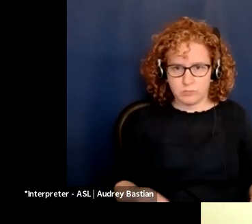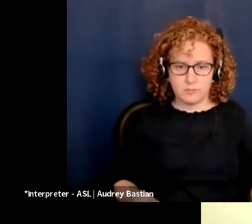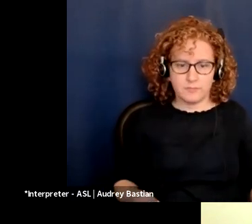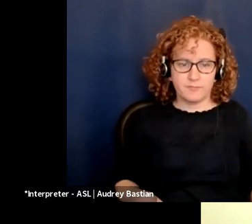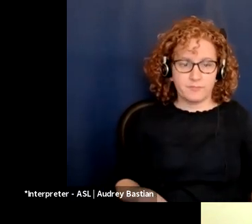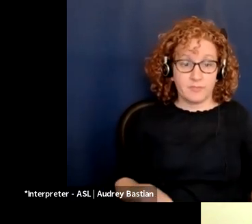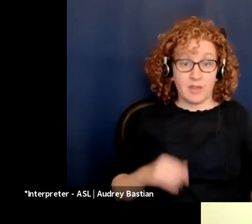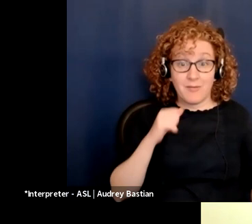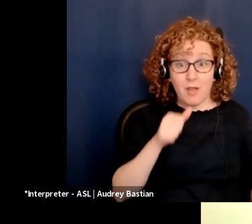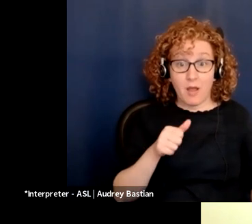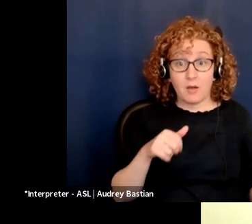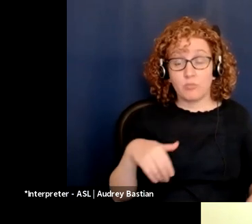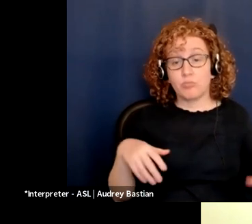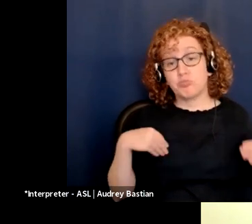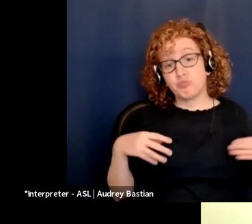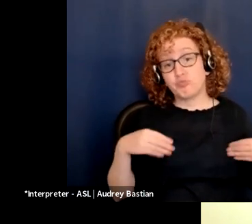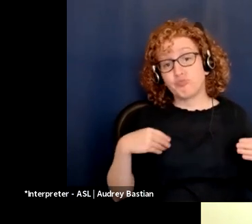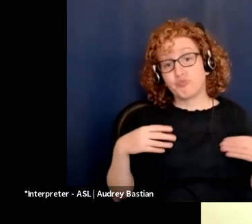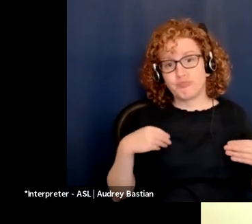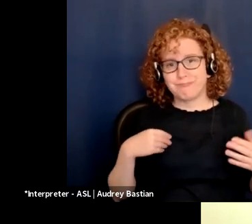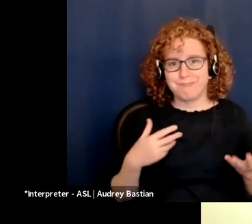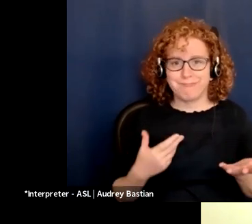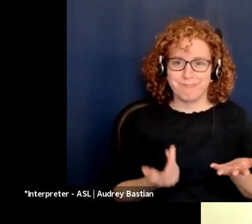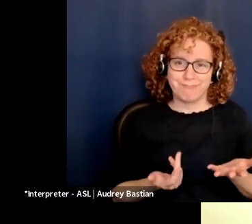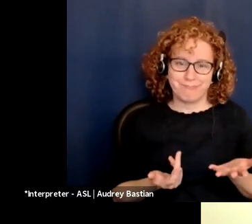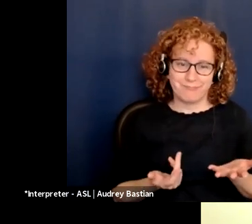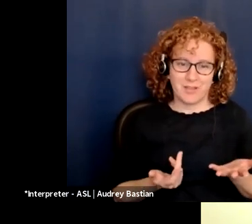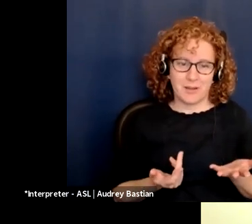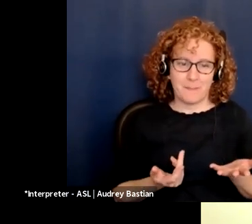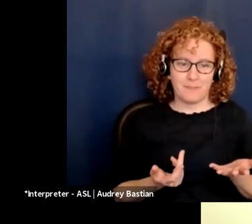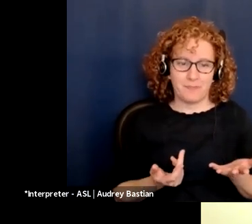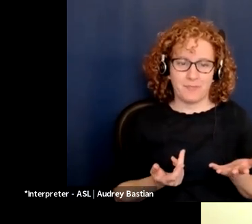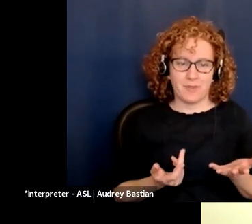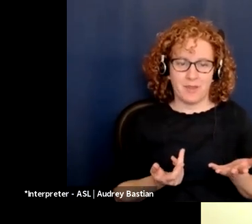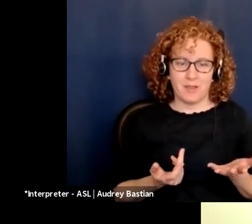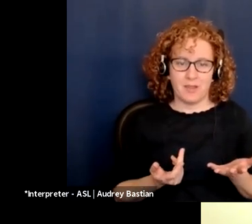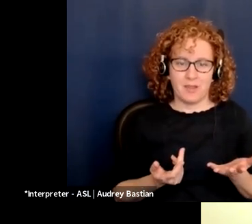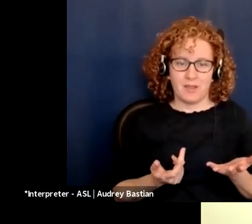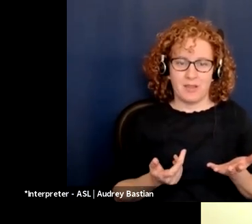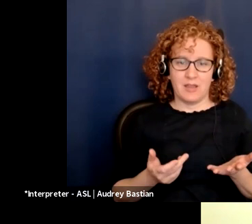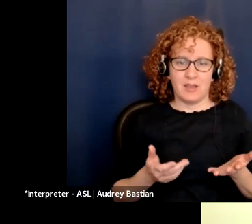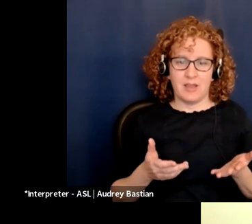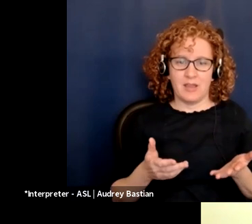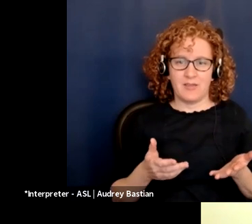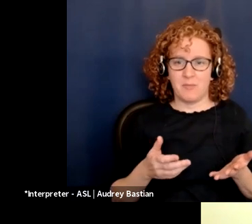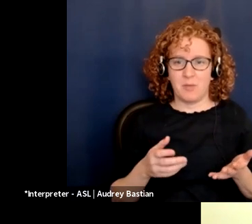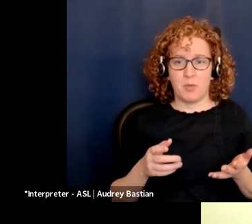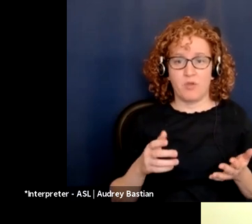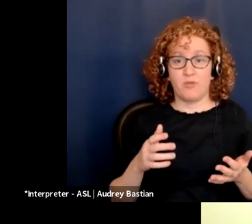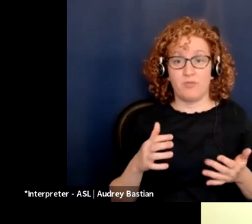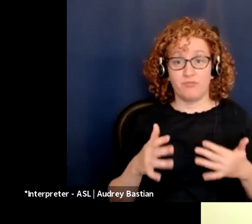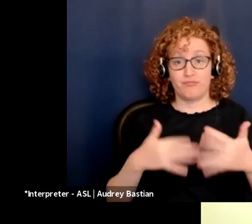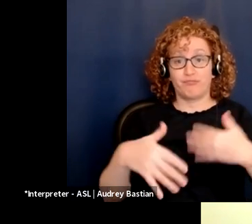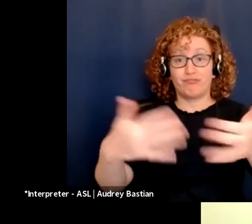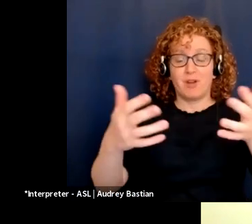Because if you don't, that institutional ableism goes unchecked and people end up feeling like